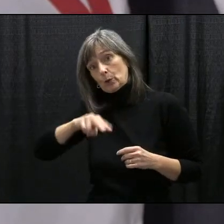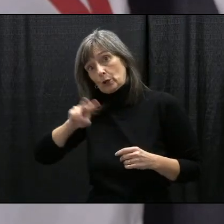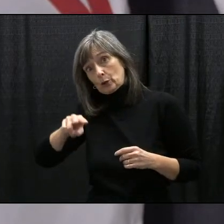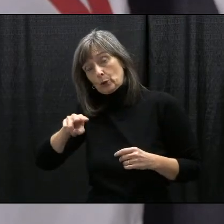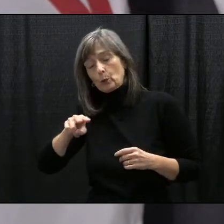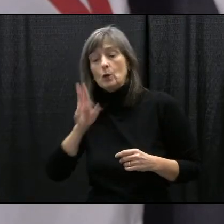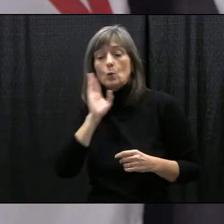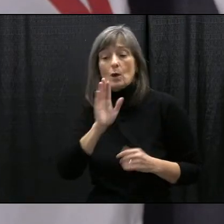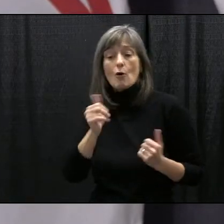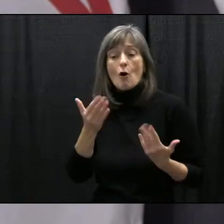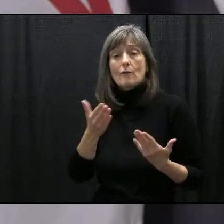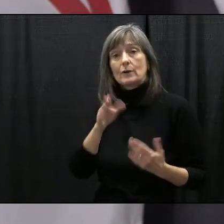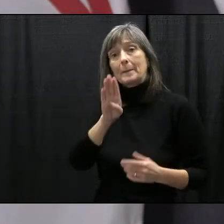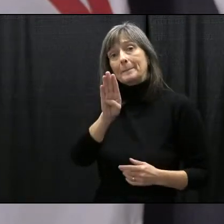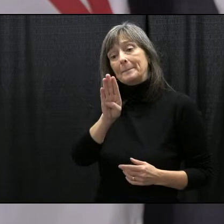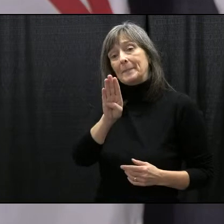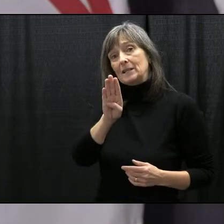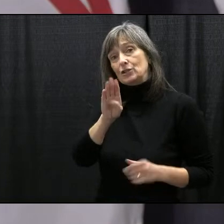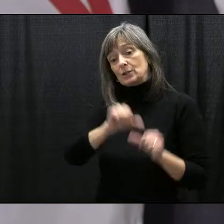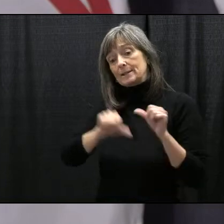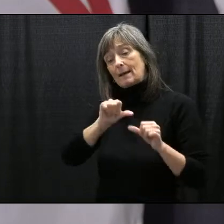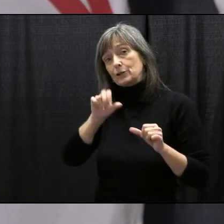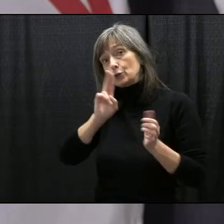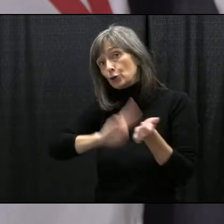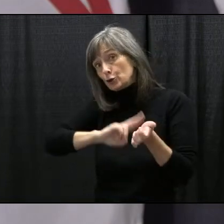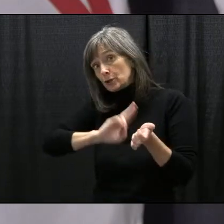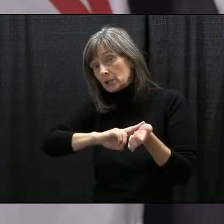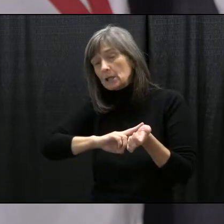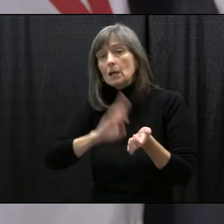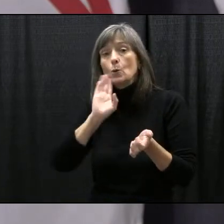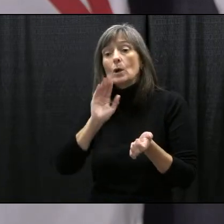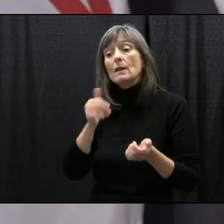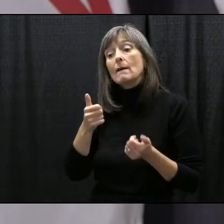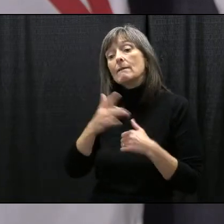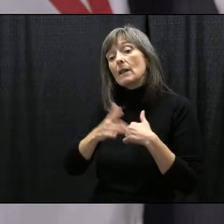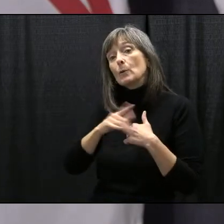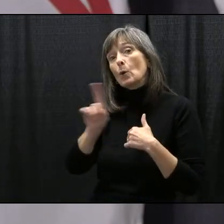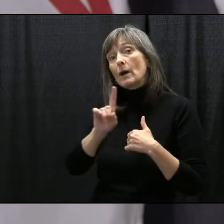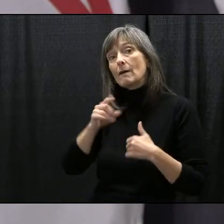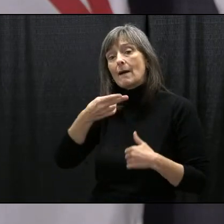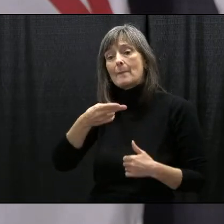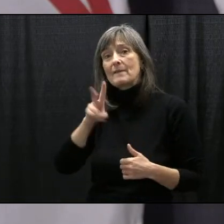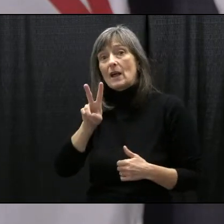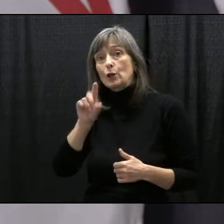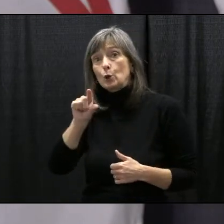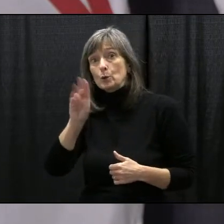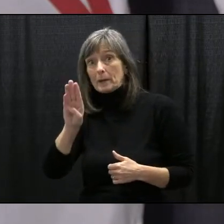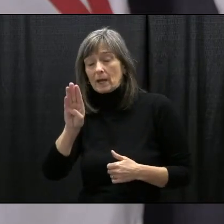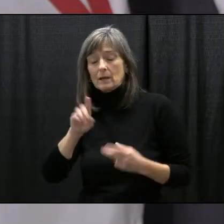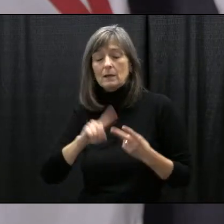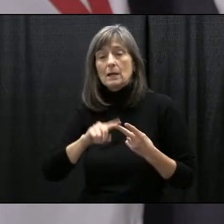the Bachelor of Science in Nursing program will be available in Happy Valley Goose Bay, Gander and Grand Falls,